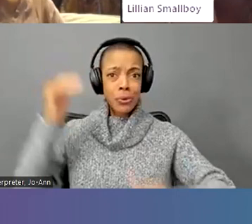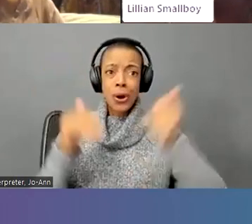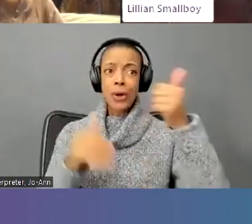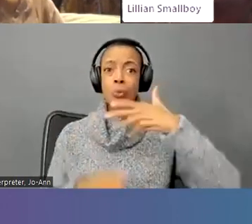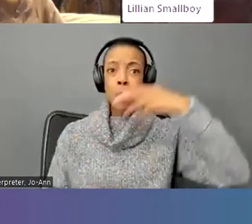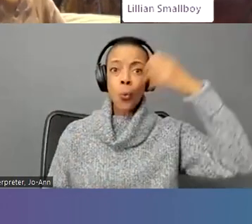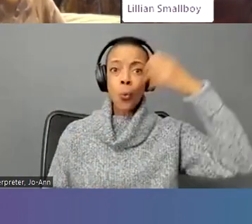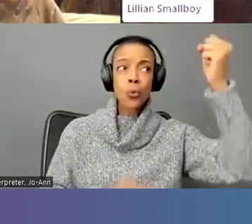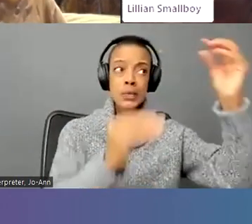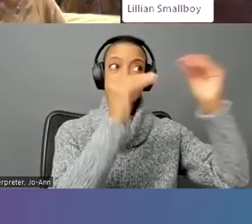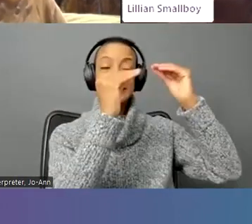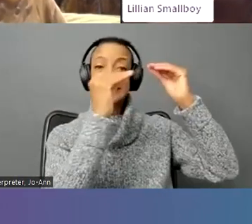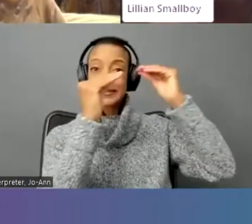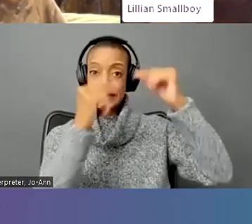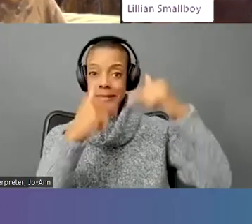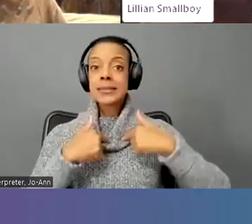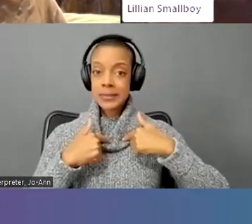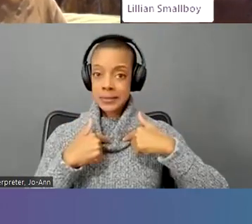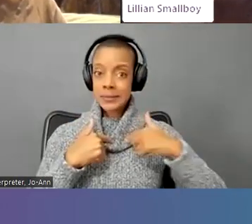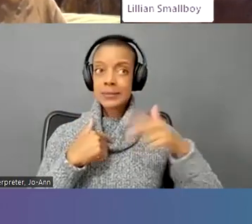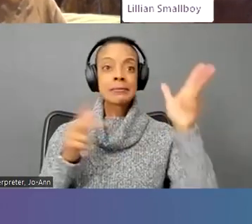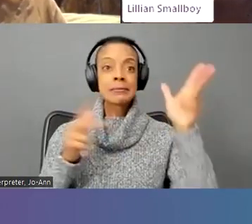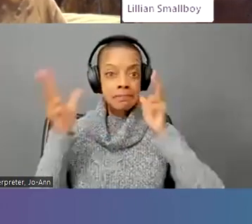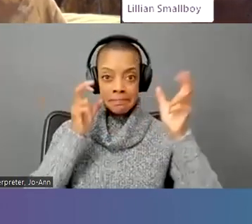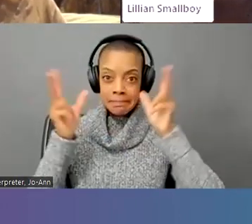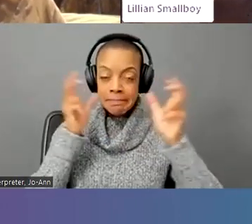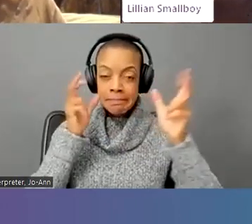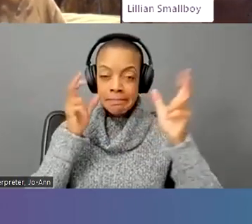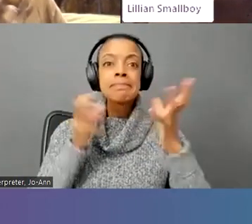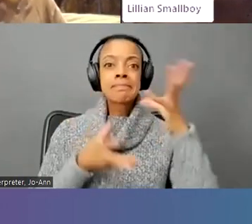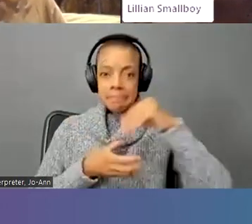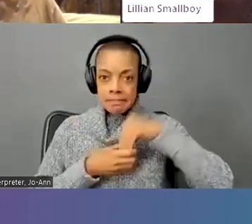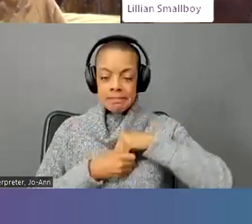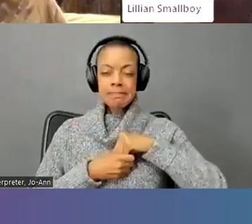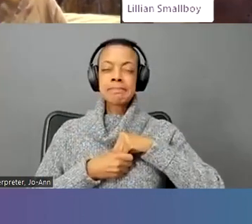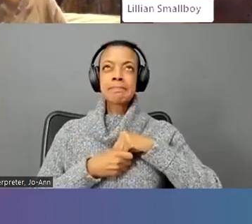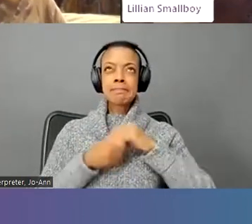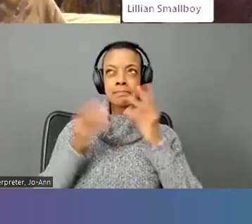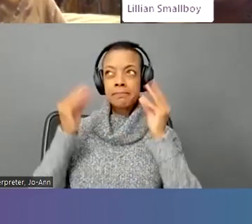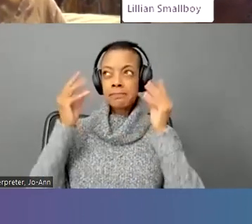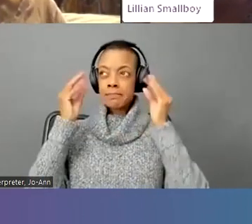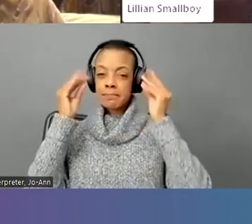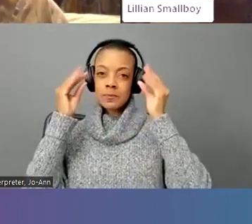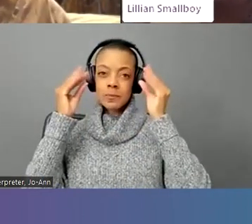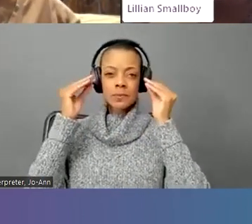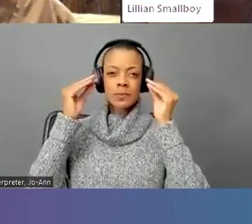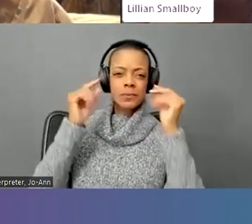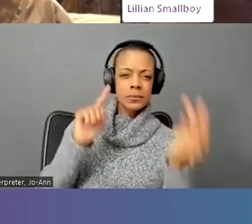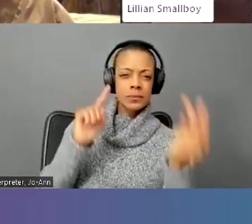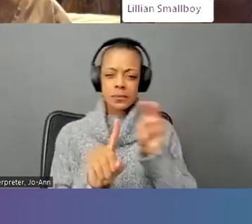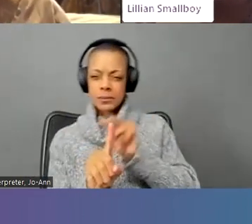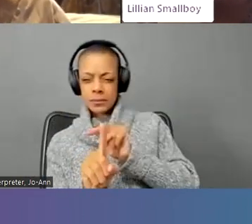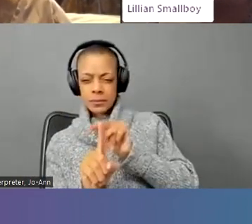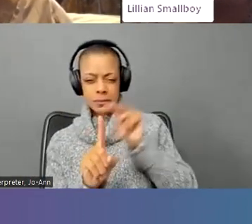in our community. And so I just take those and I think about them and put them in perspective and relate it back